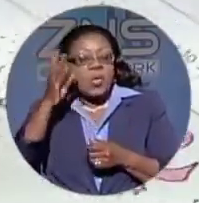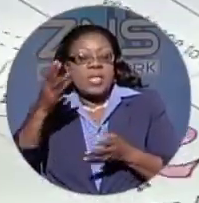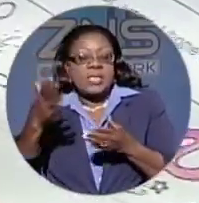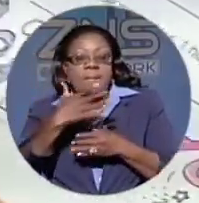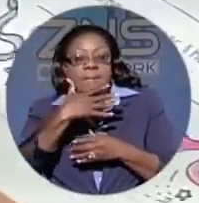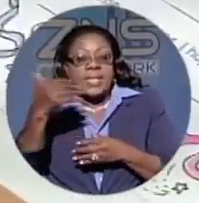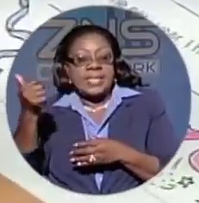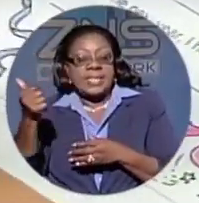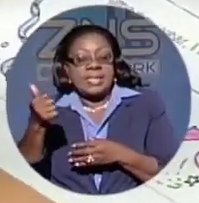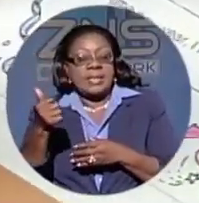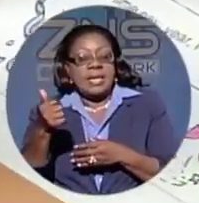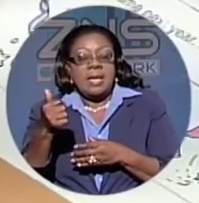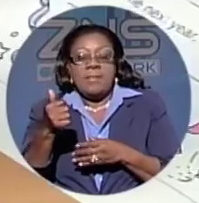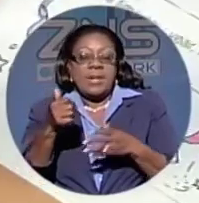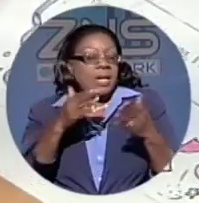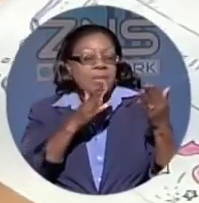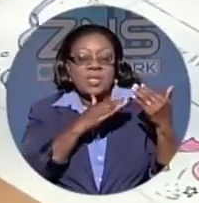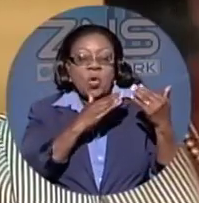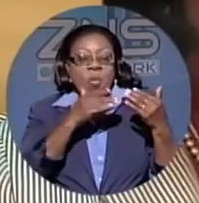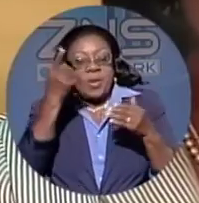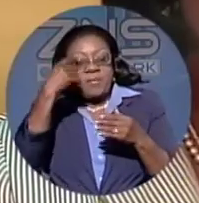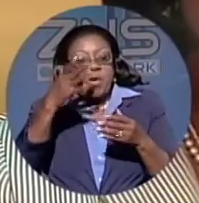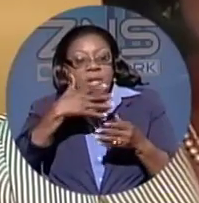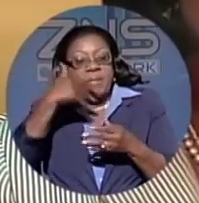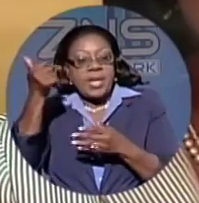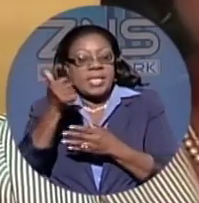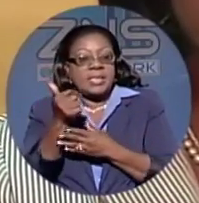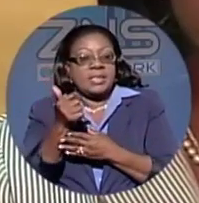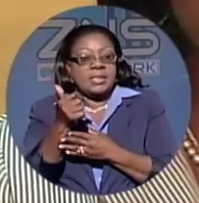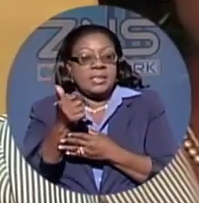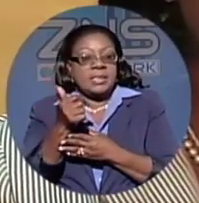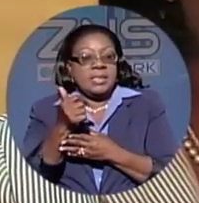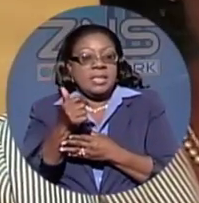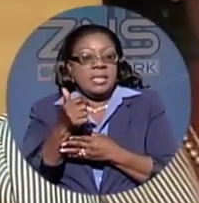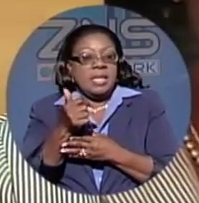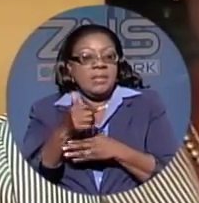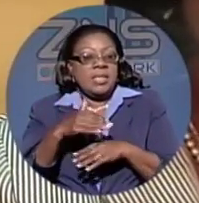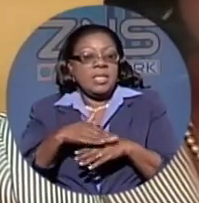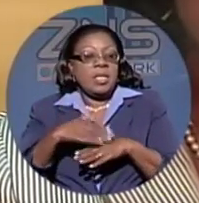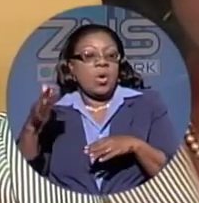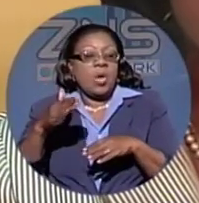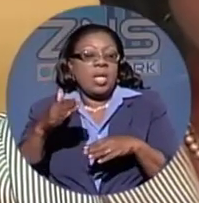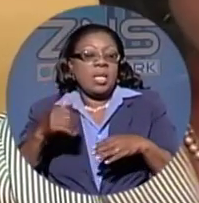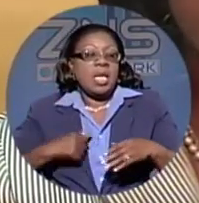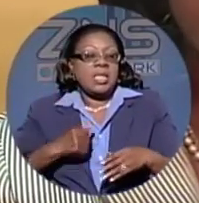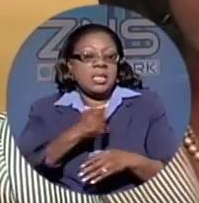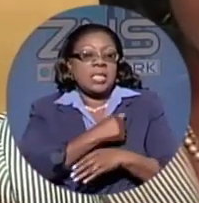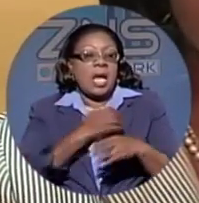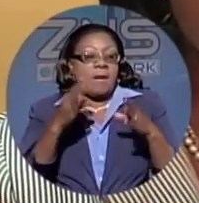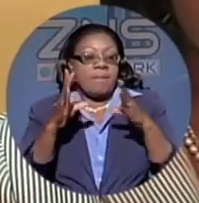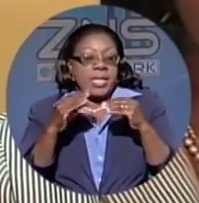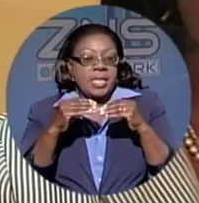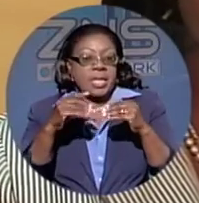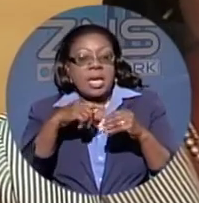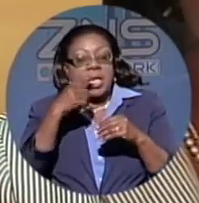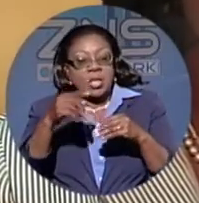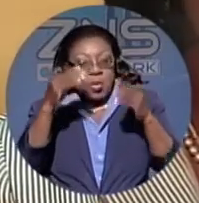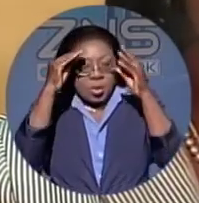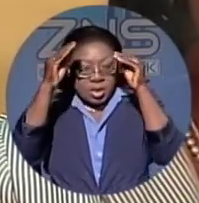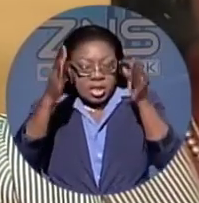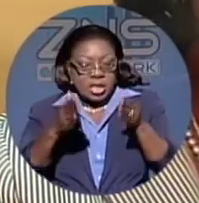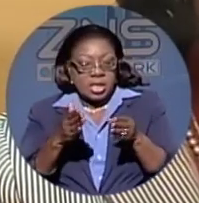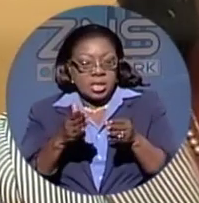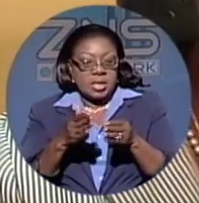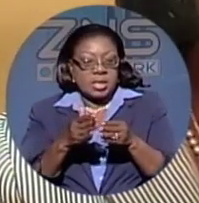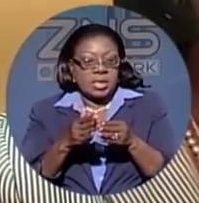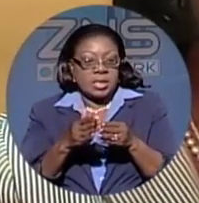missing, but I was still hoping for the best. And immediately I called a staff meeting and informed teachers who would have